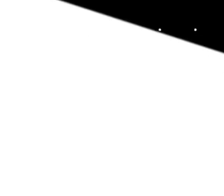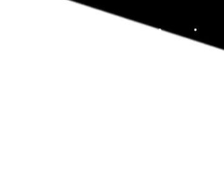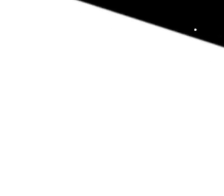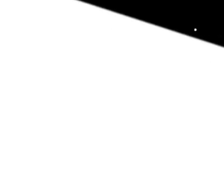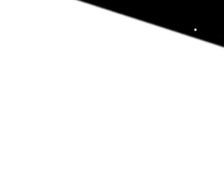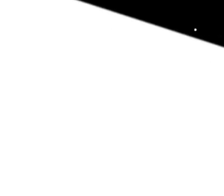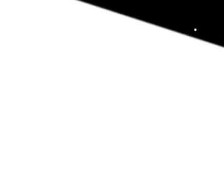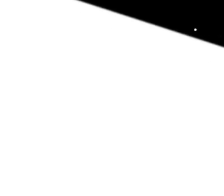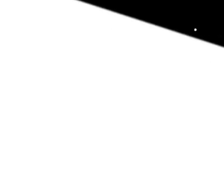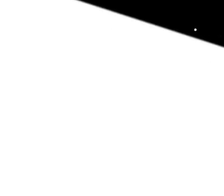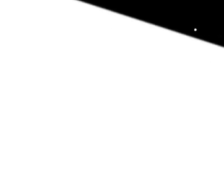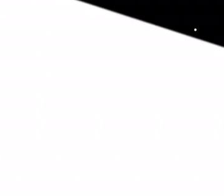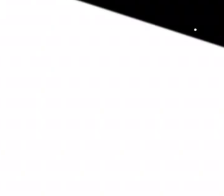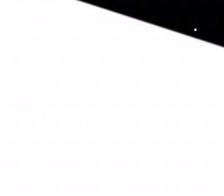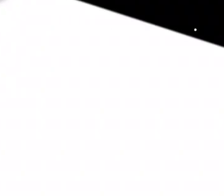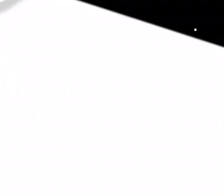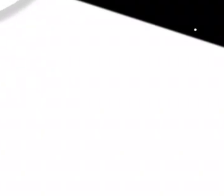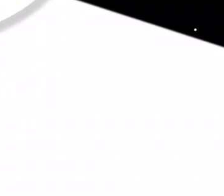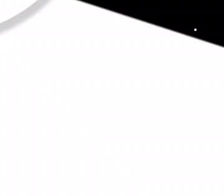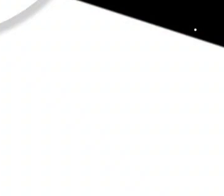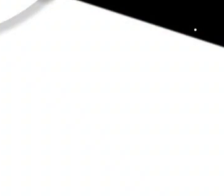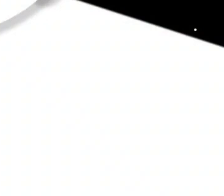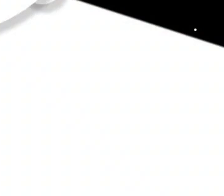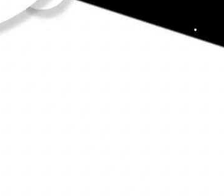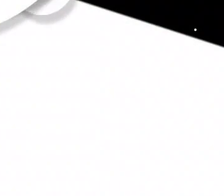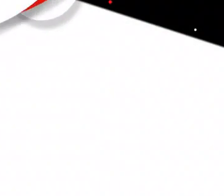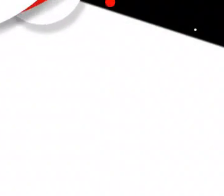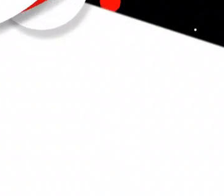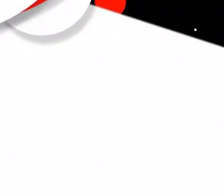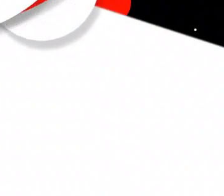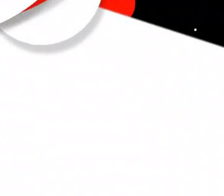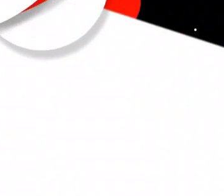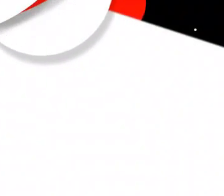ndiye mchungaji wangu.